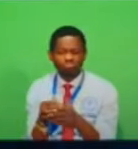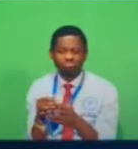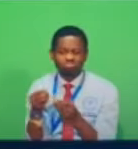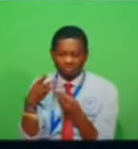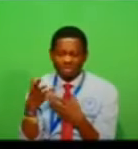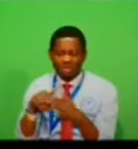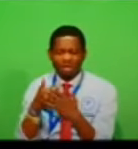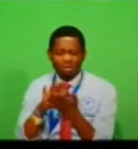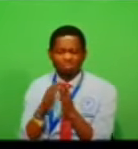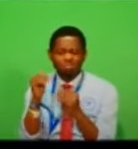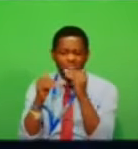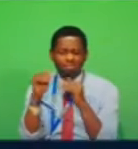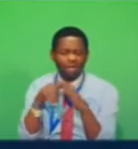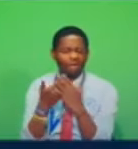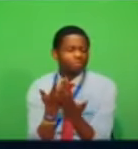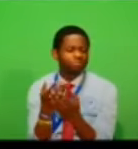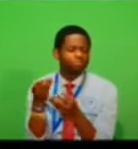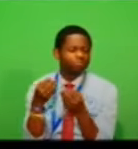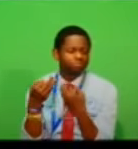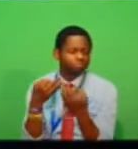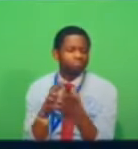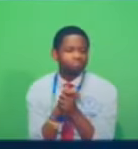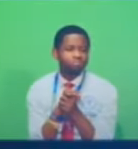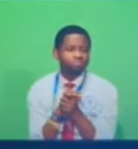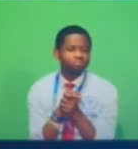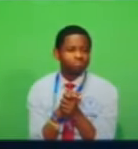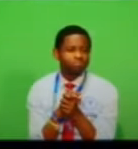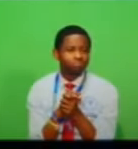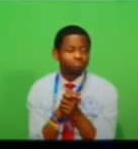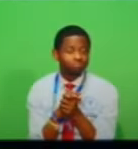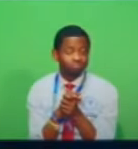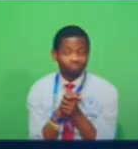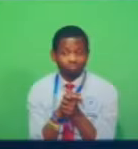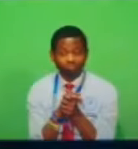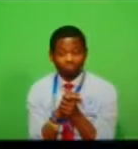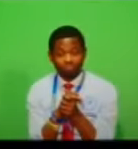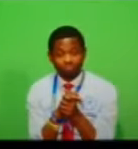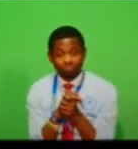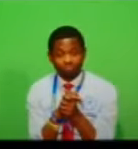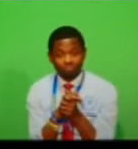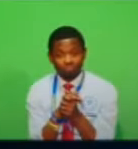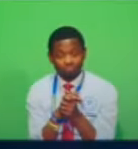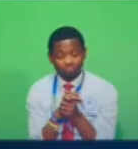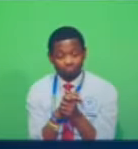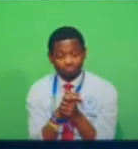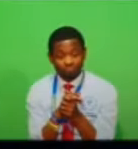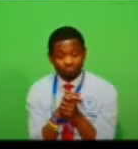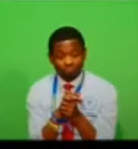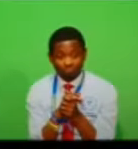being a woman and doing the things that you do? I'm humbled that I'm the only woman on the panel